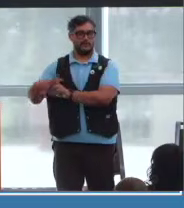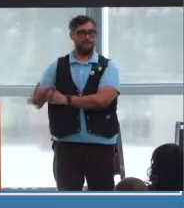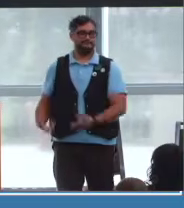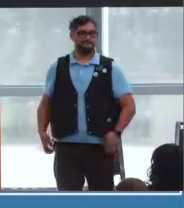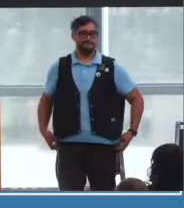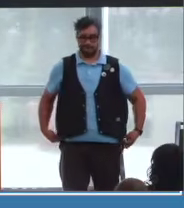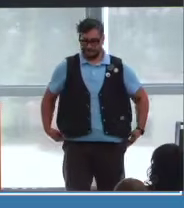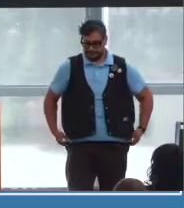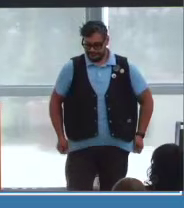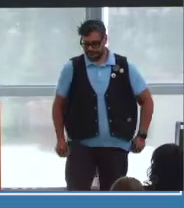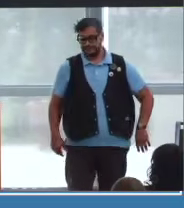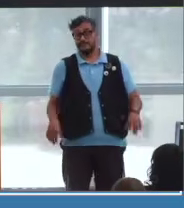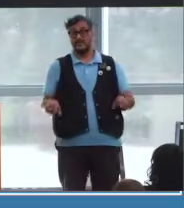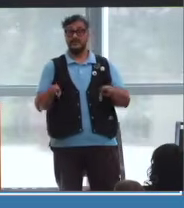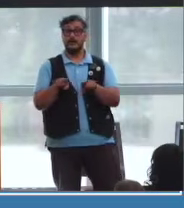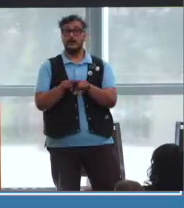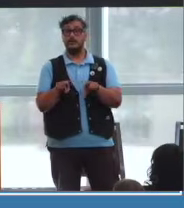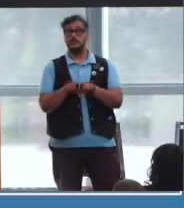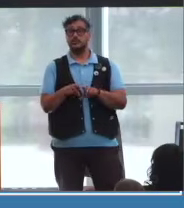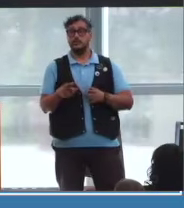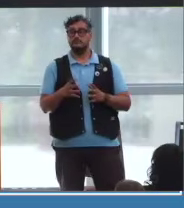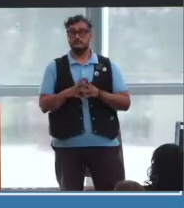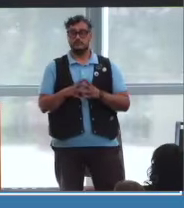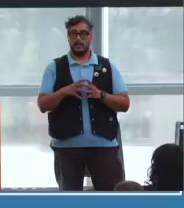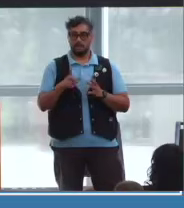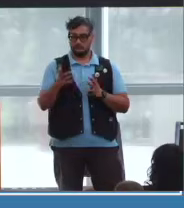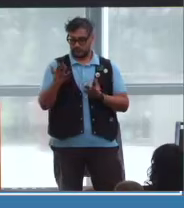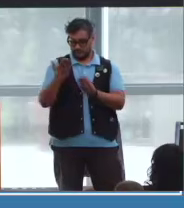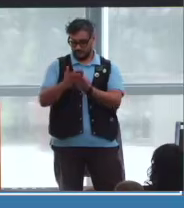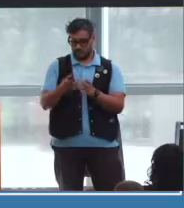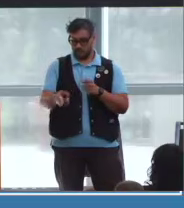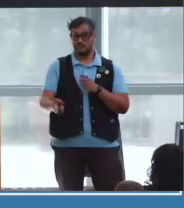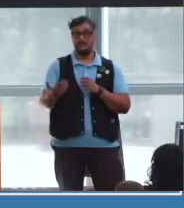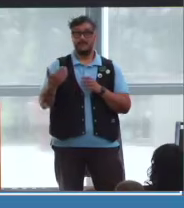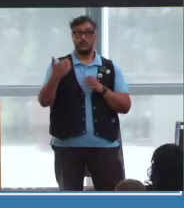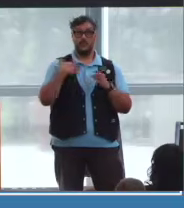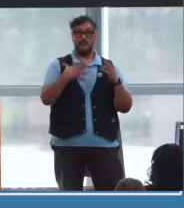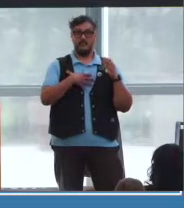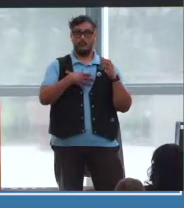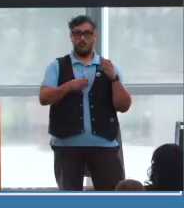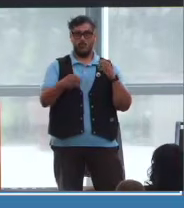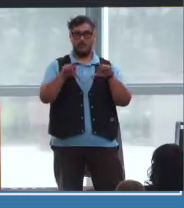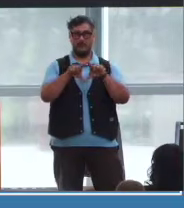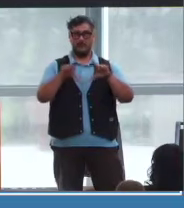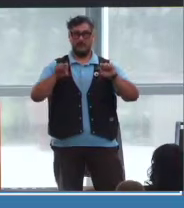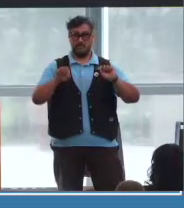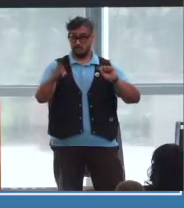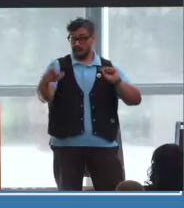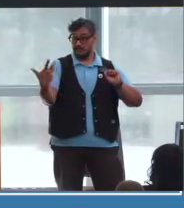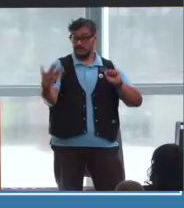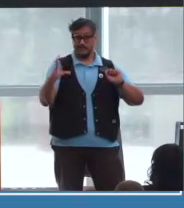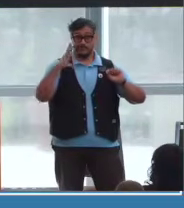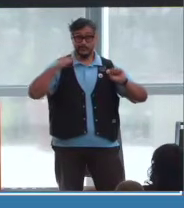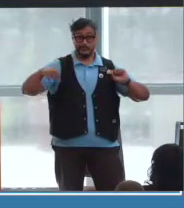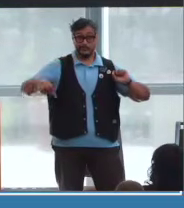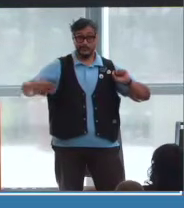organization. In addition to the folders here, we have white index cards. If you've been with us before, you